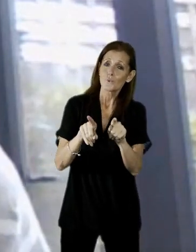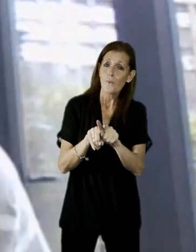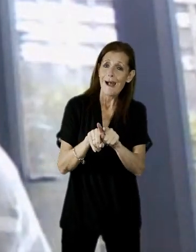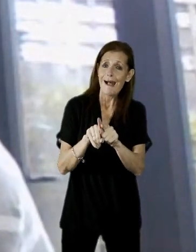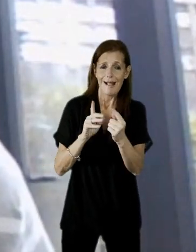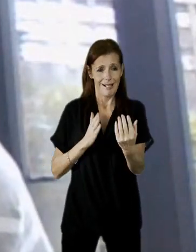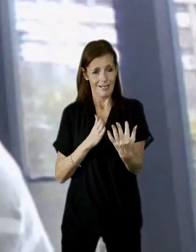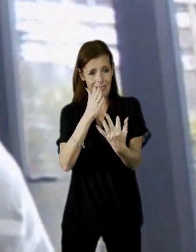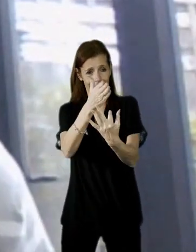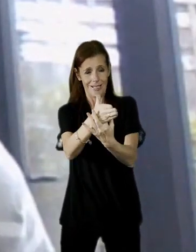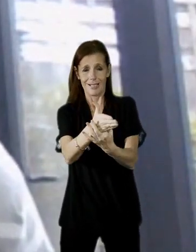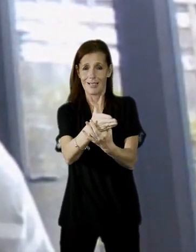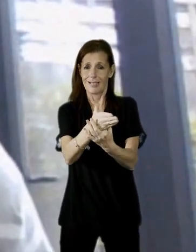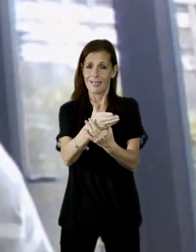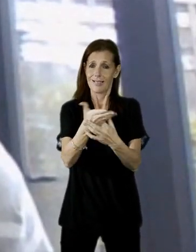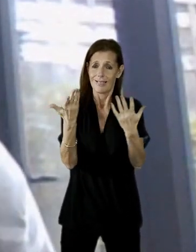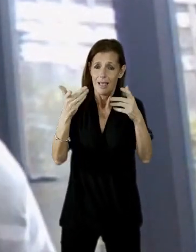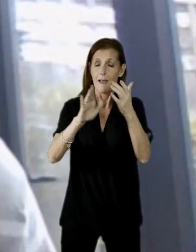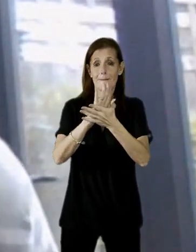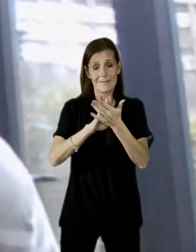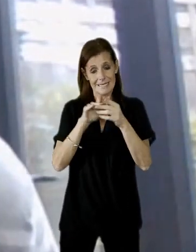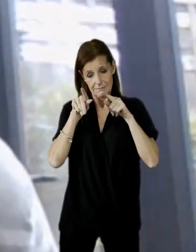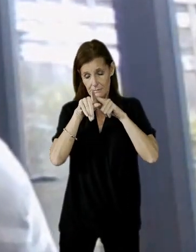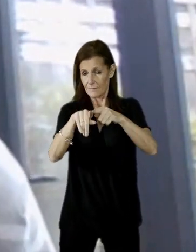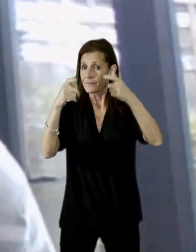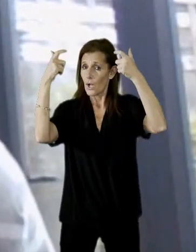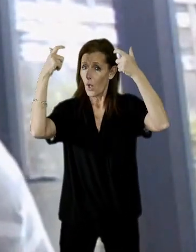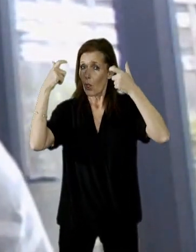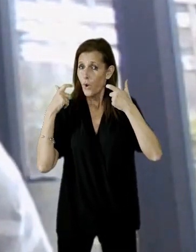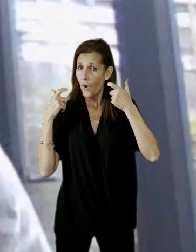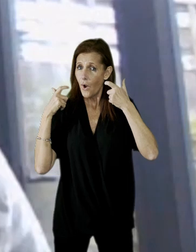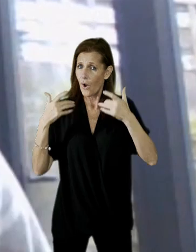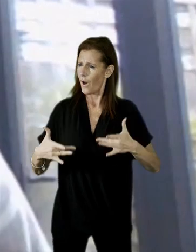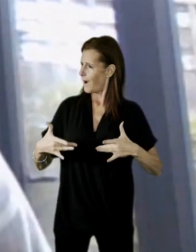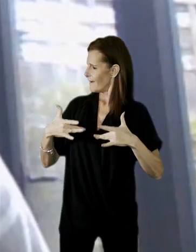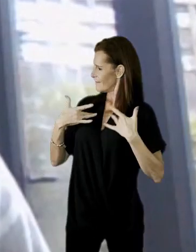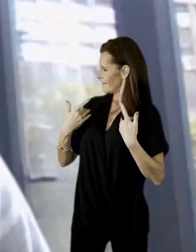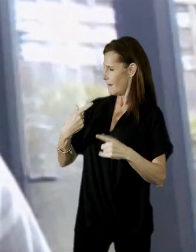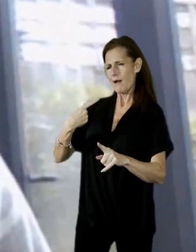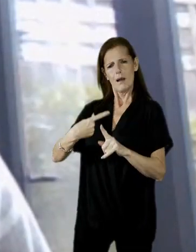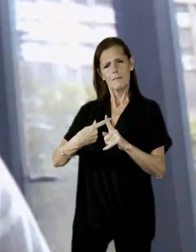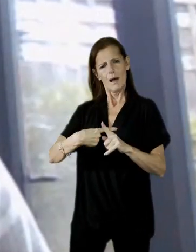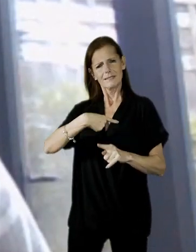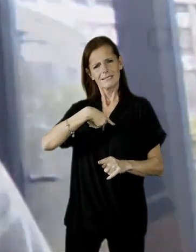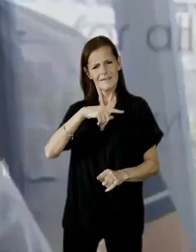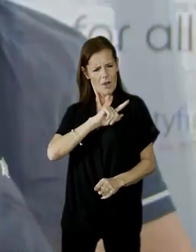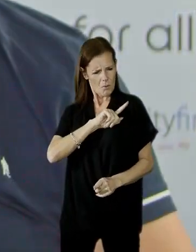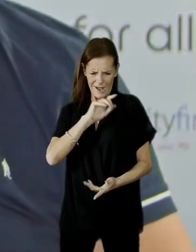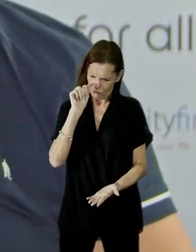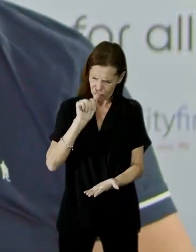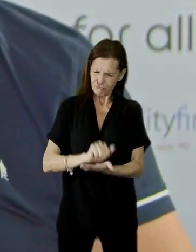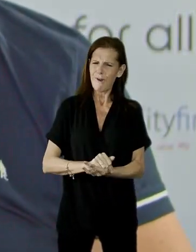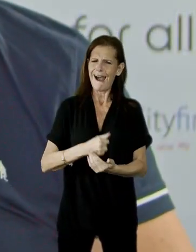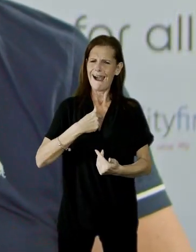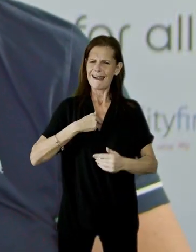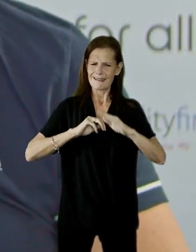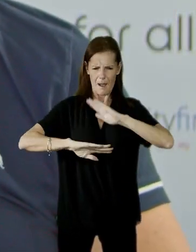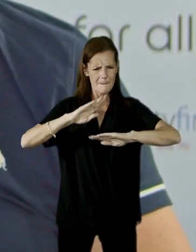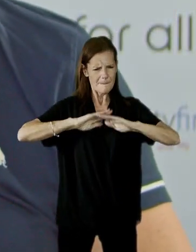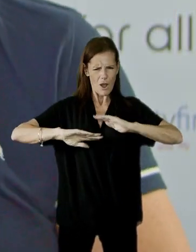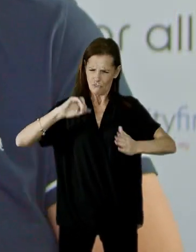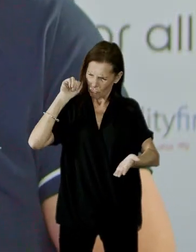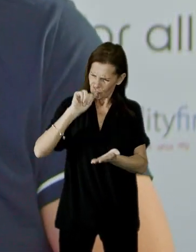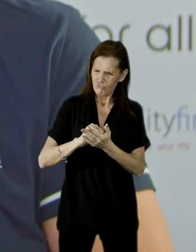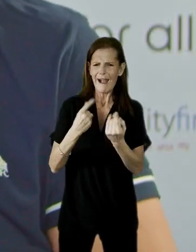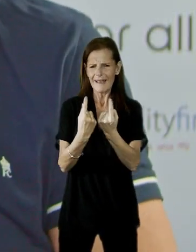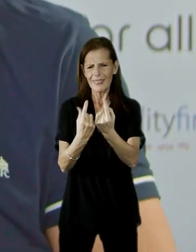and also feel good, because it's the right thing. It's the moral and the ethical thing to do as well. No, exactly. I totally agree with you.